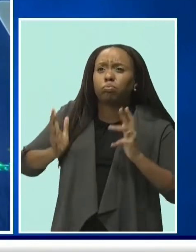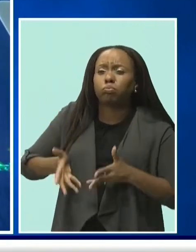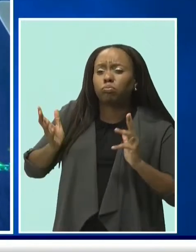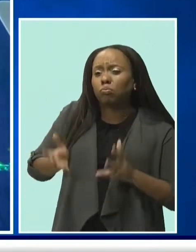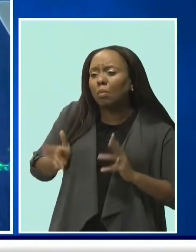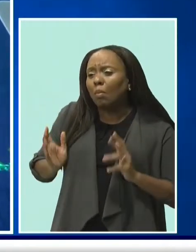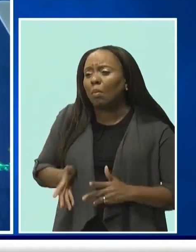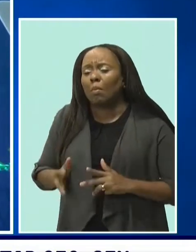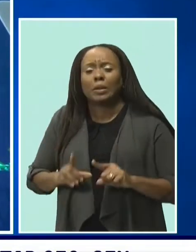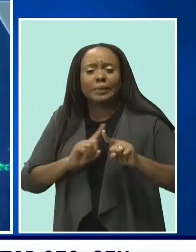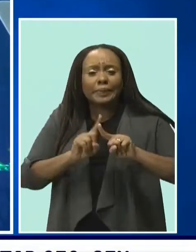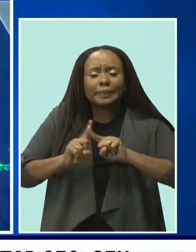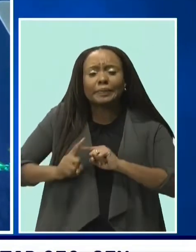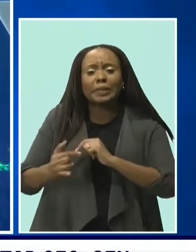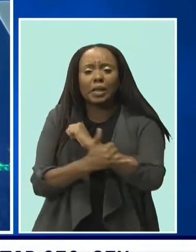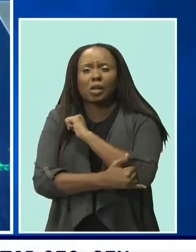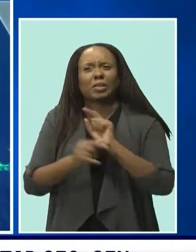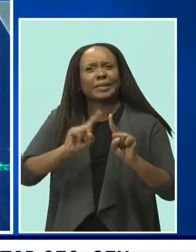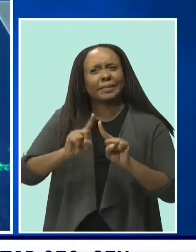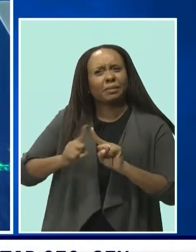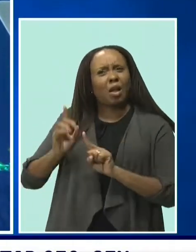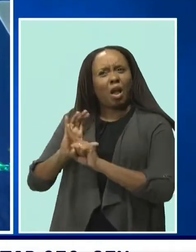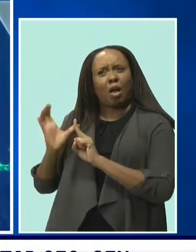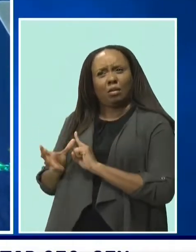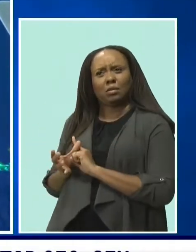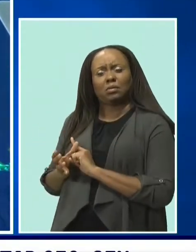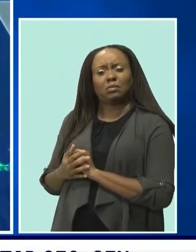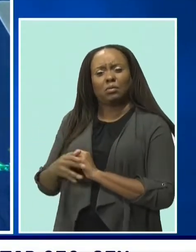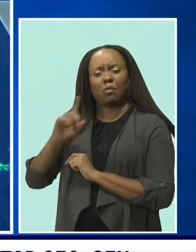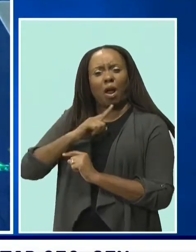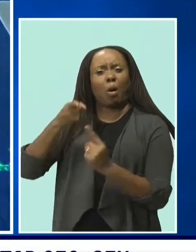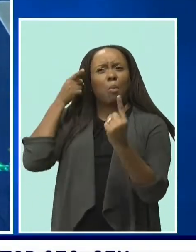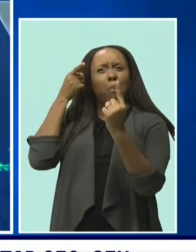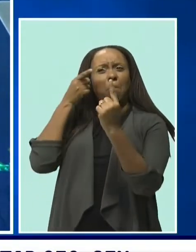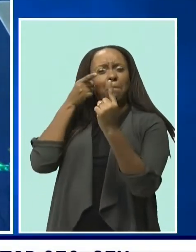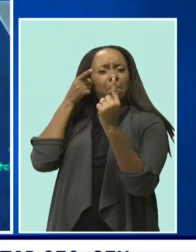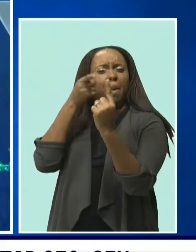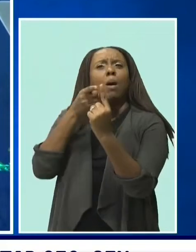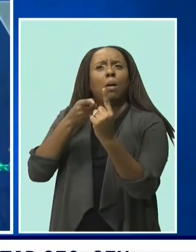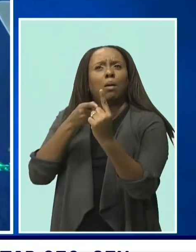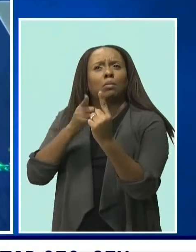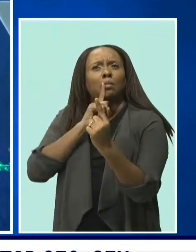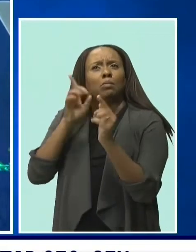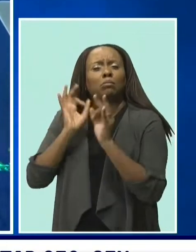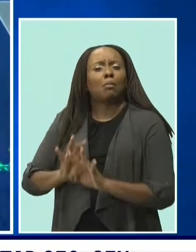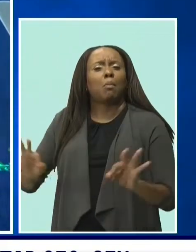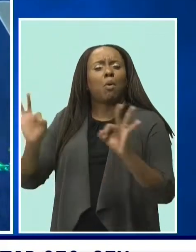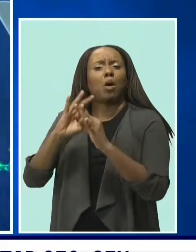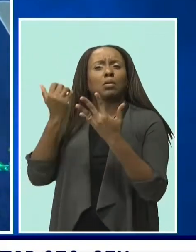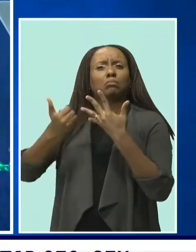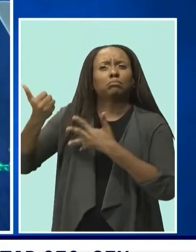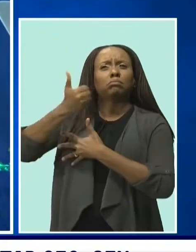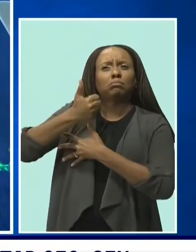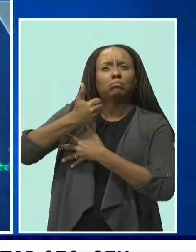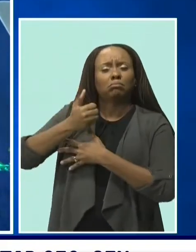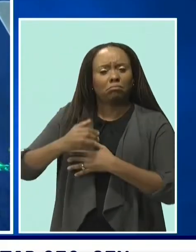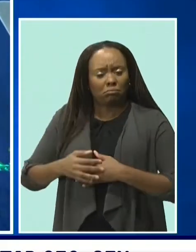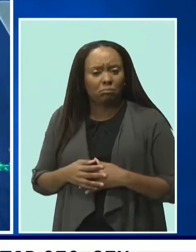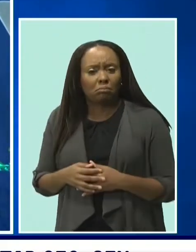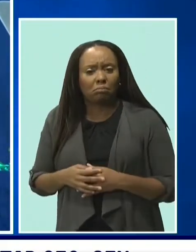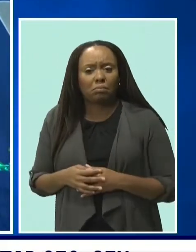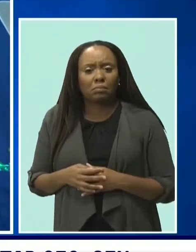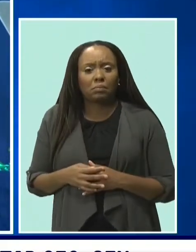multiple countries and cultures. It contains the main points that we deem youth as important and for